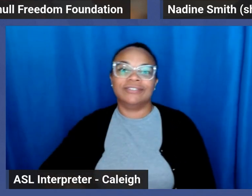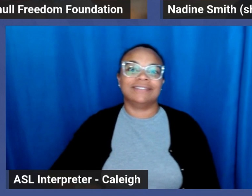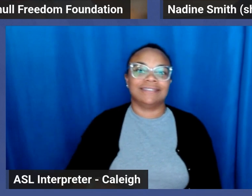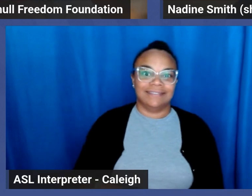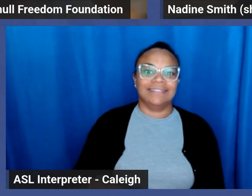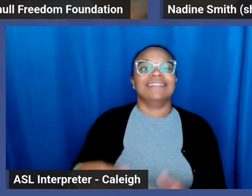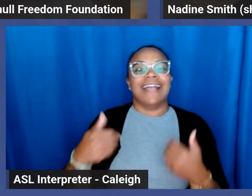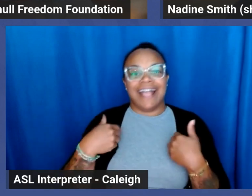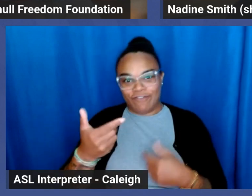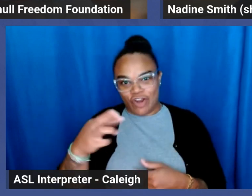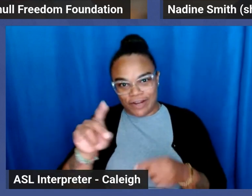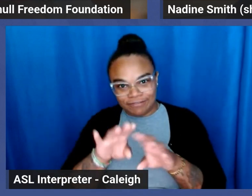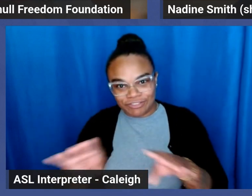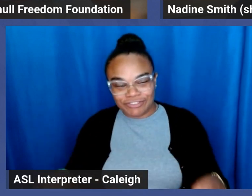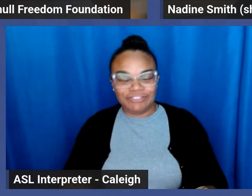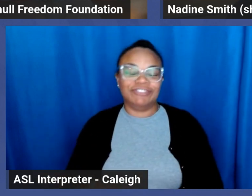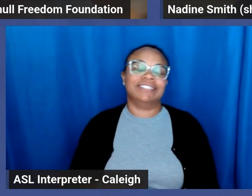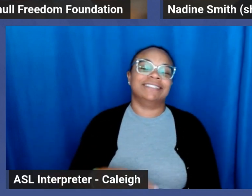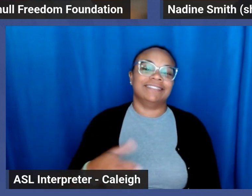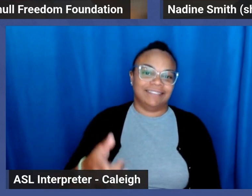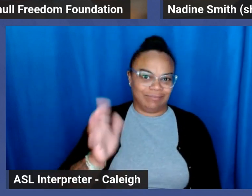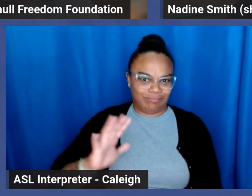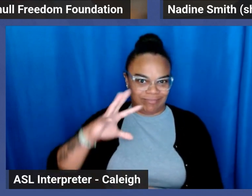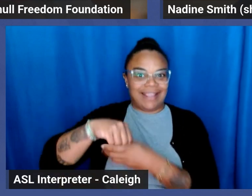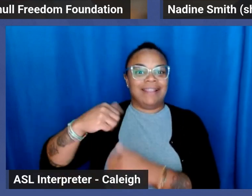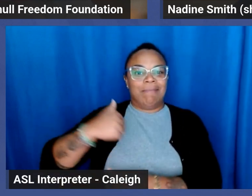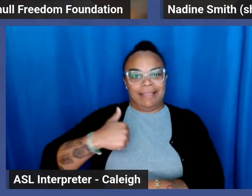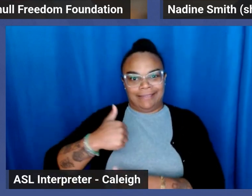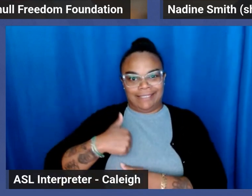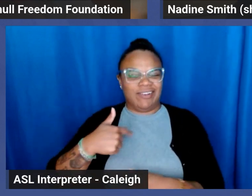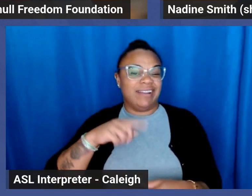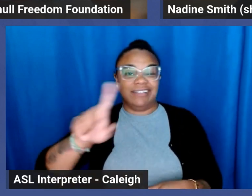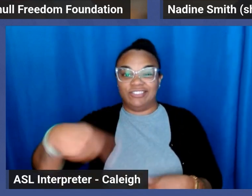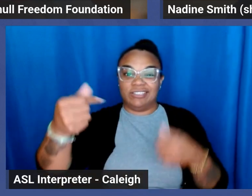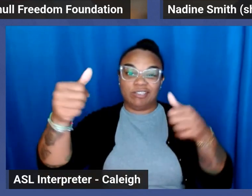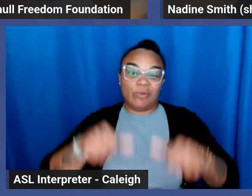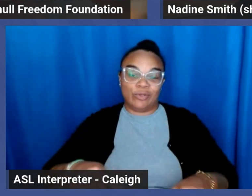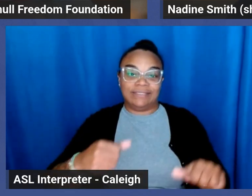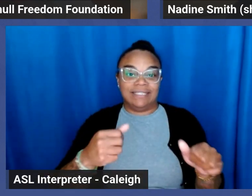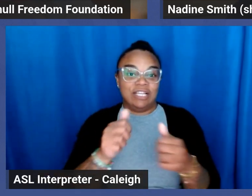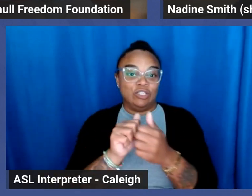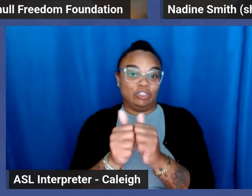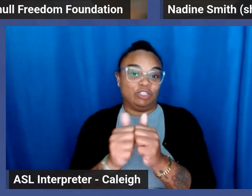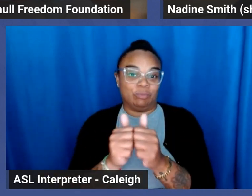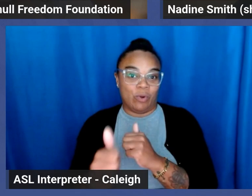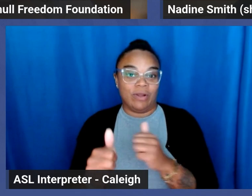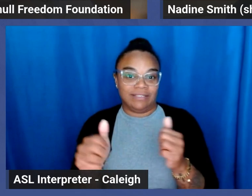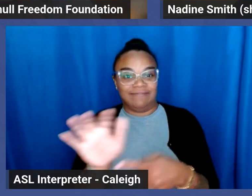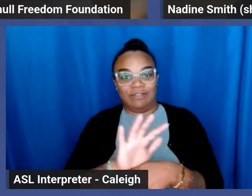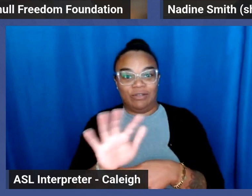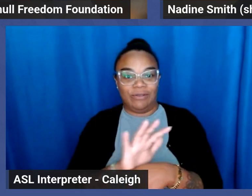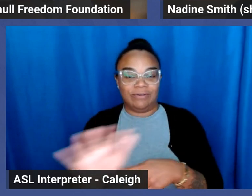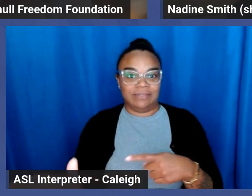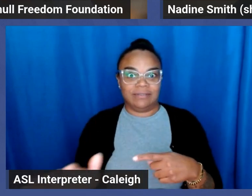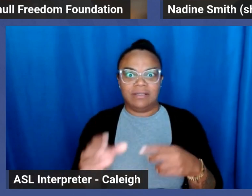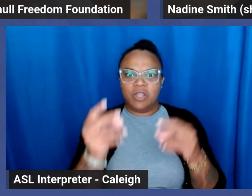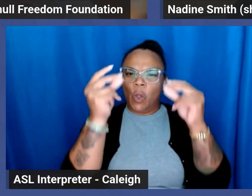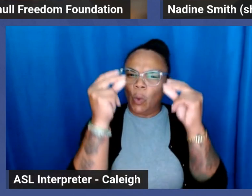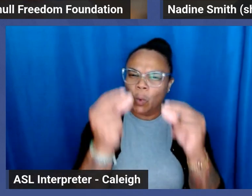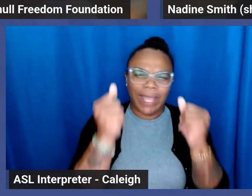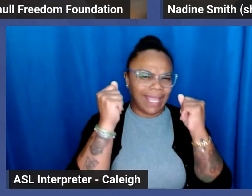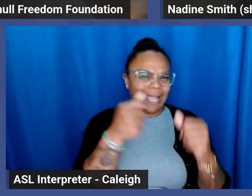did was post um, sports clips. The speed with which I was surrounded by the MAGAverse, you